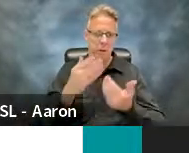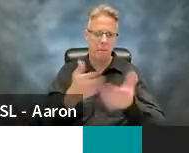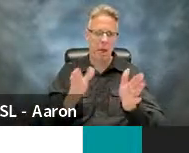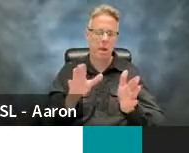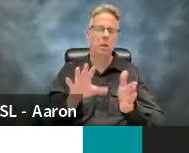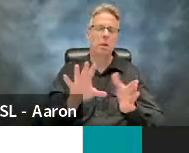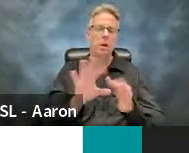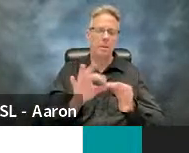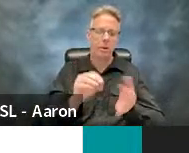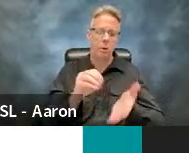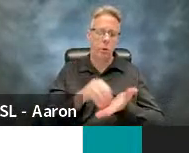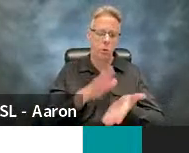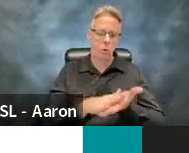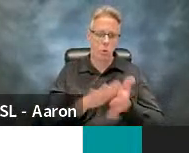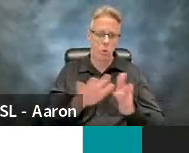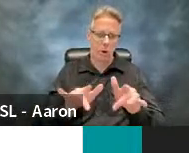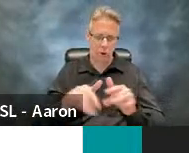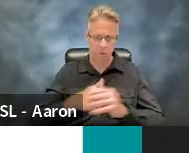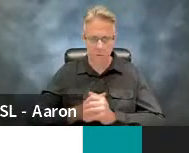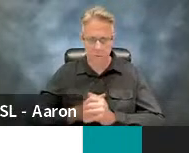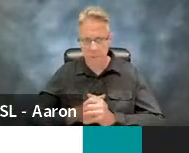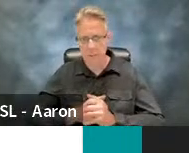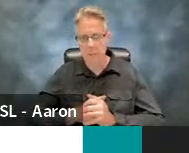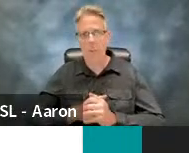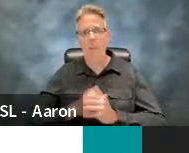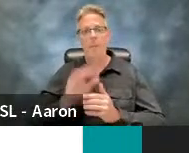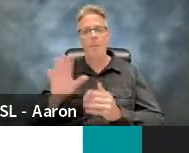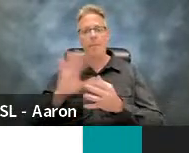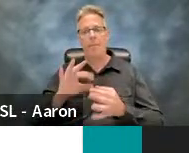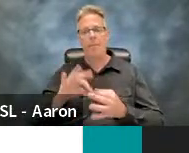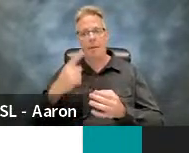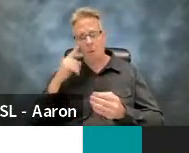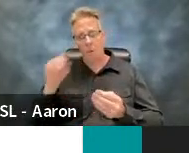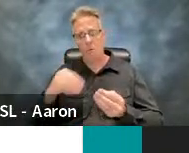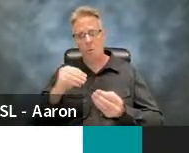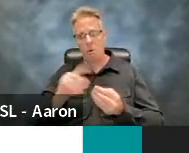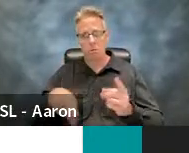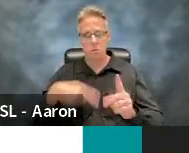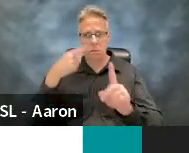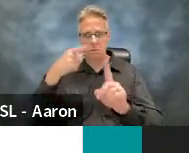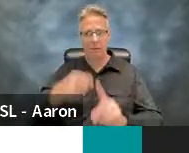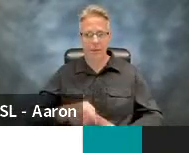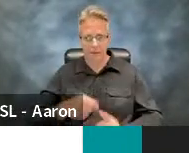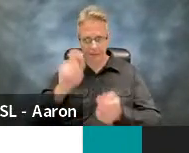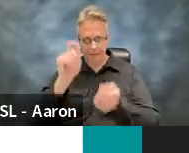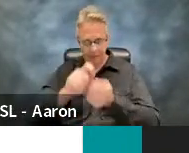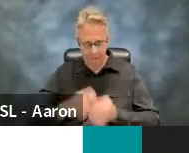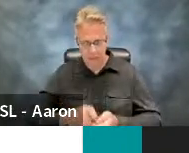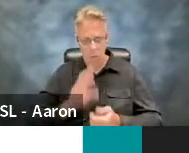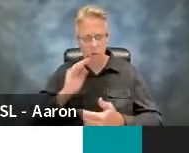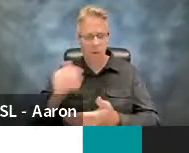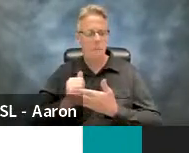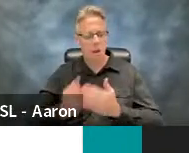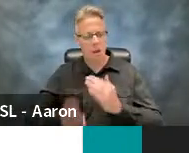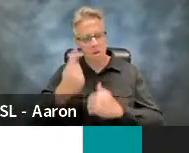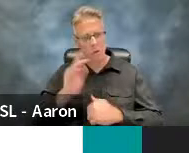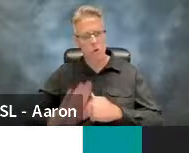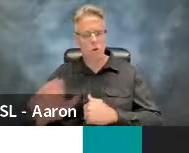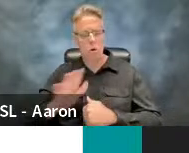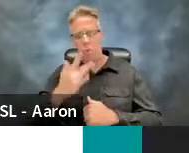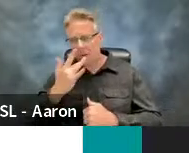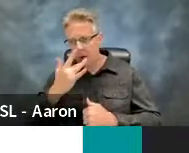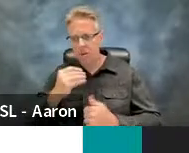record. And comments that provide specific detail at that time will enable the program team to better understand your preference or